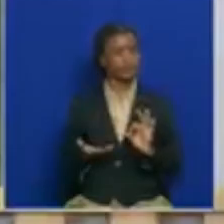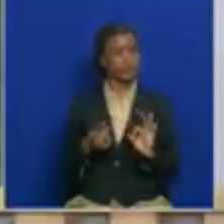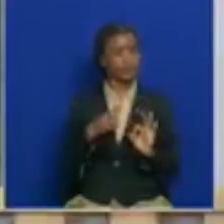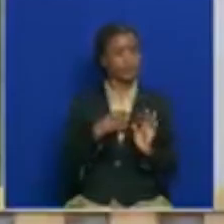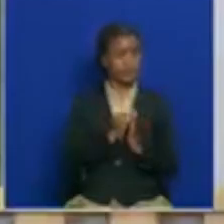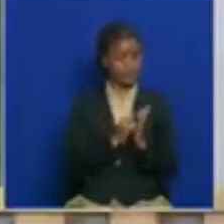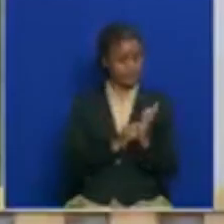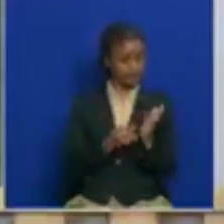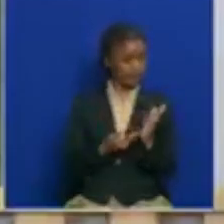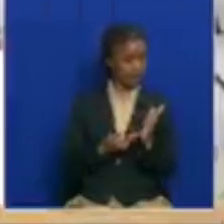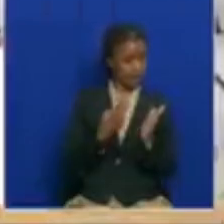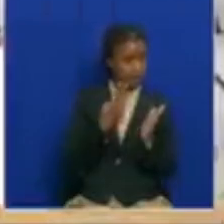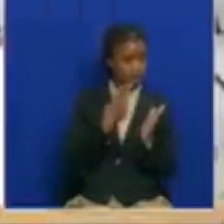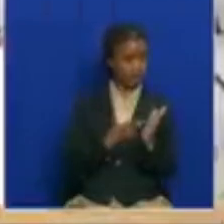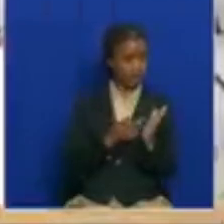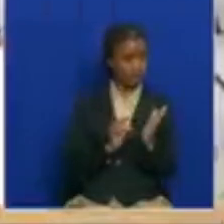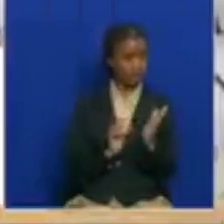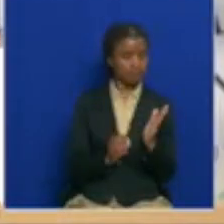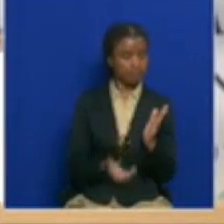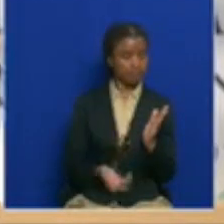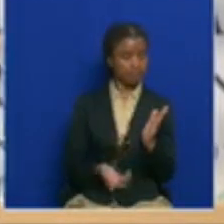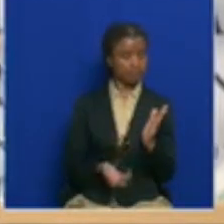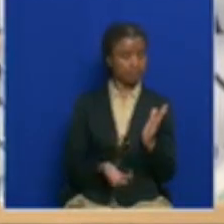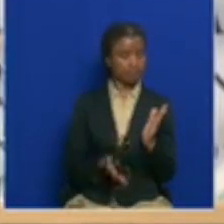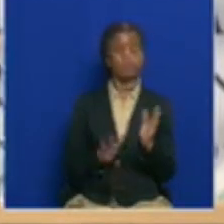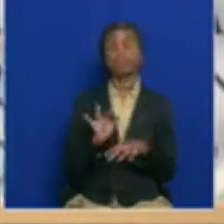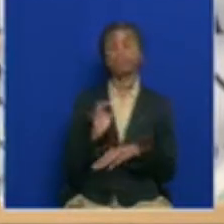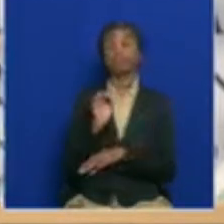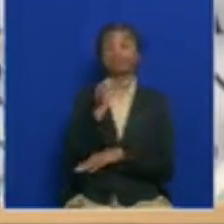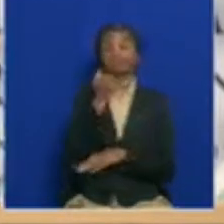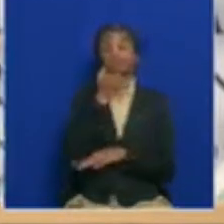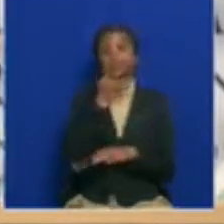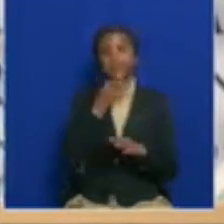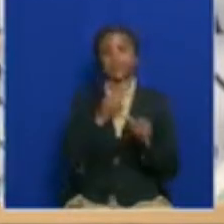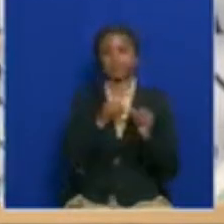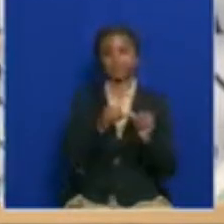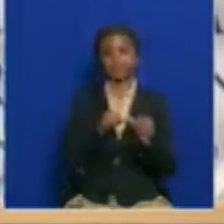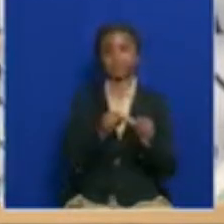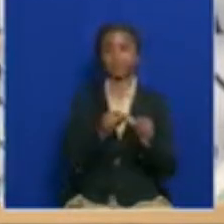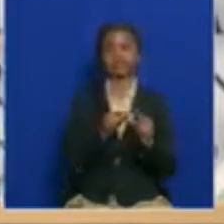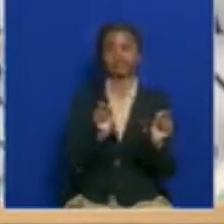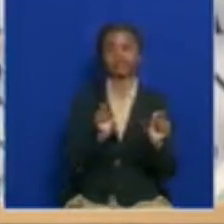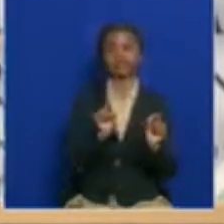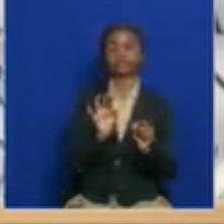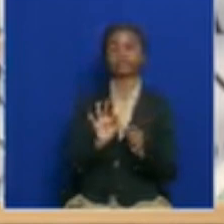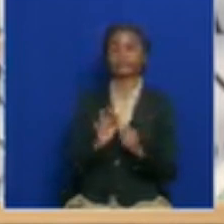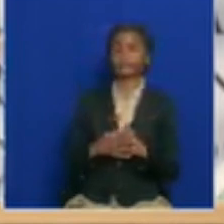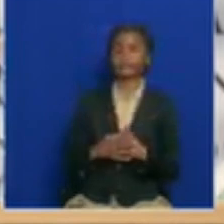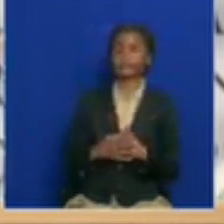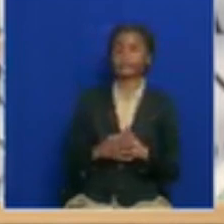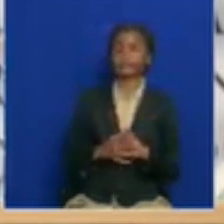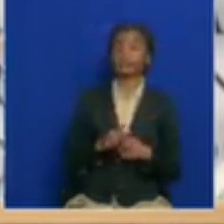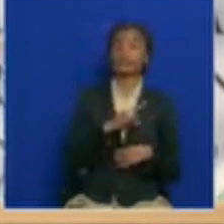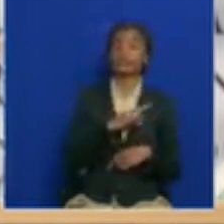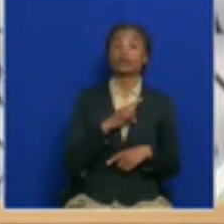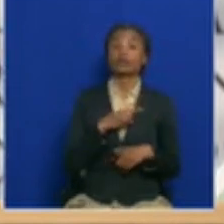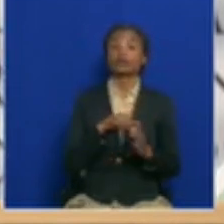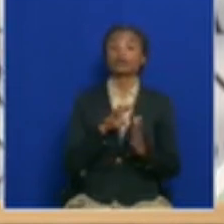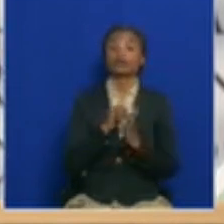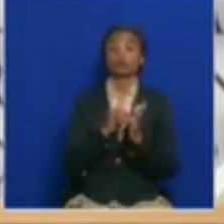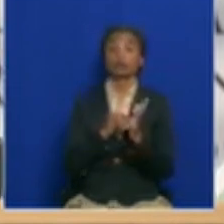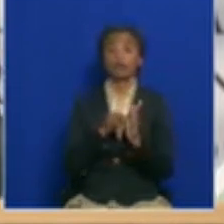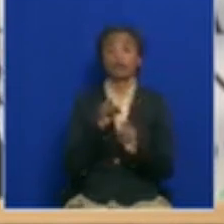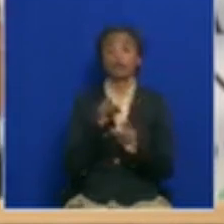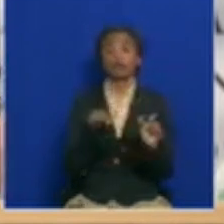you will, if I may just complete this, that you will be addressing the remainder of the persons identified in Annexure